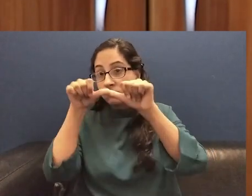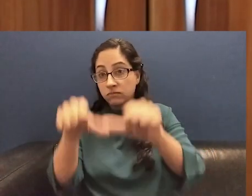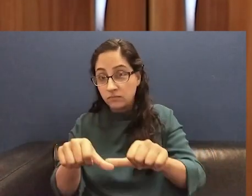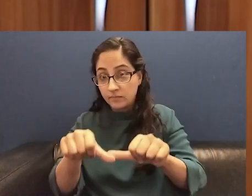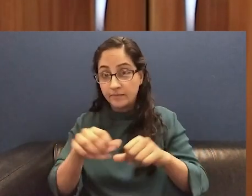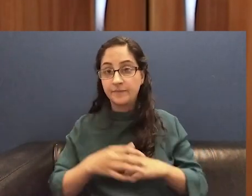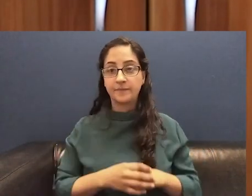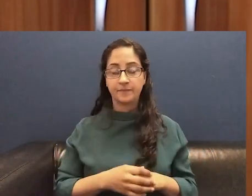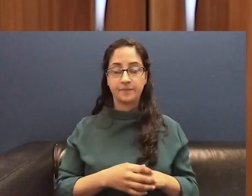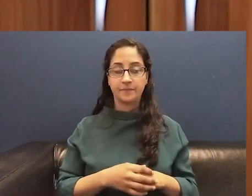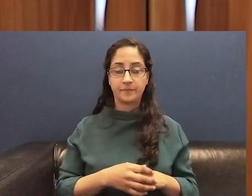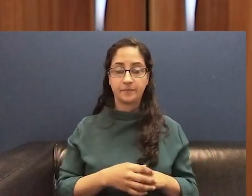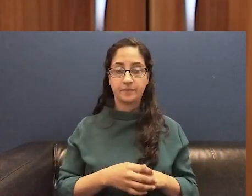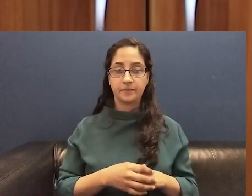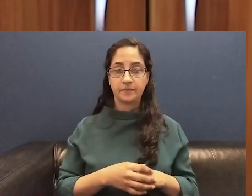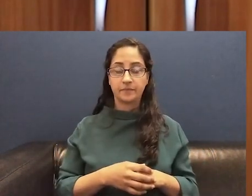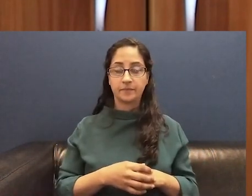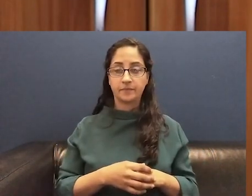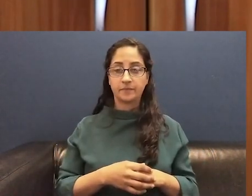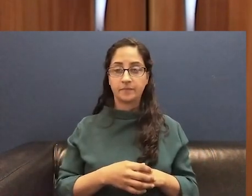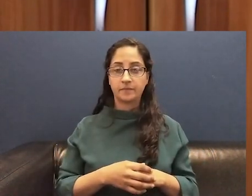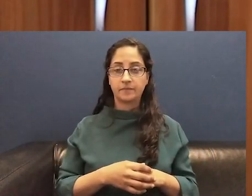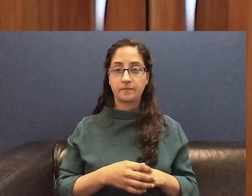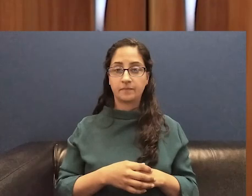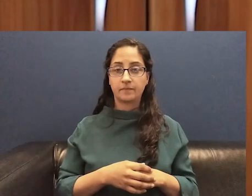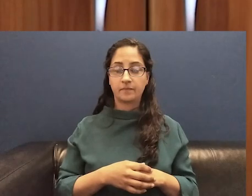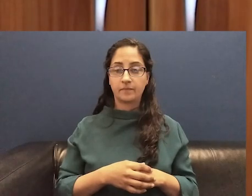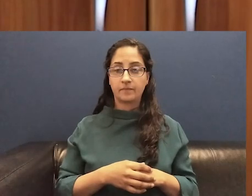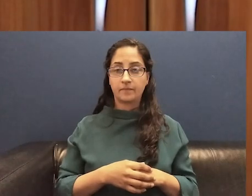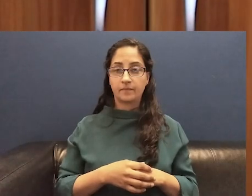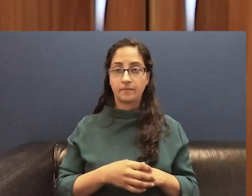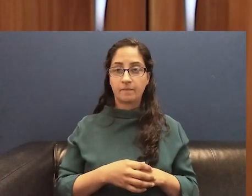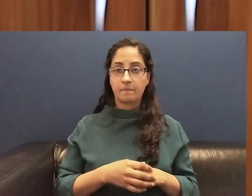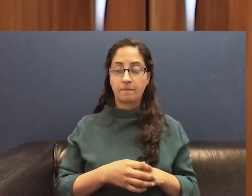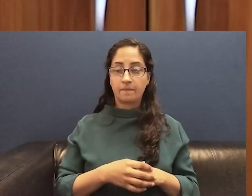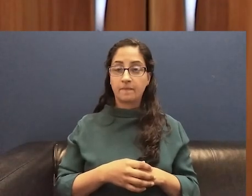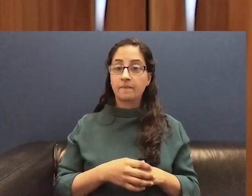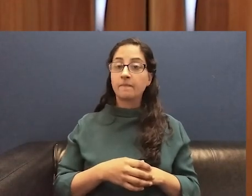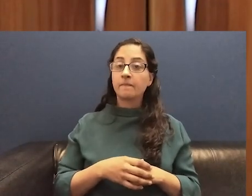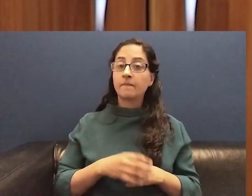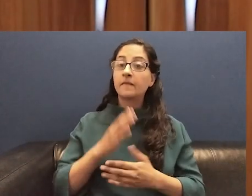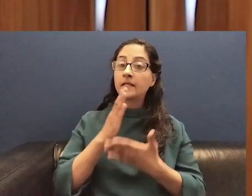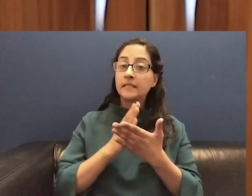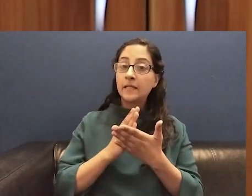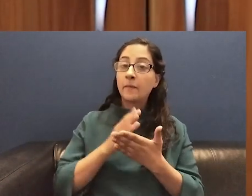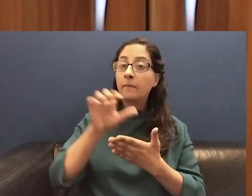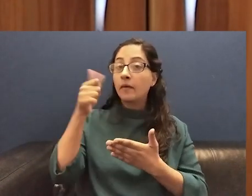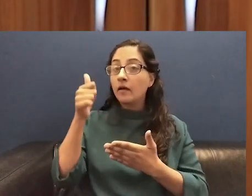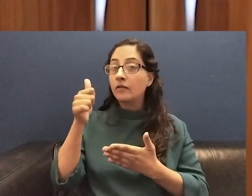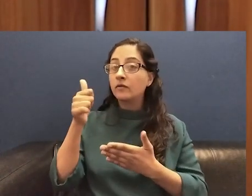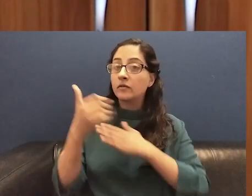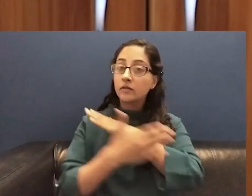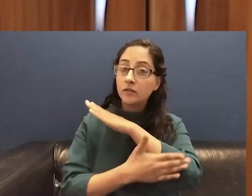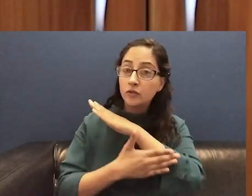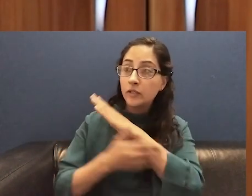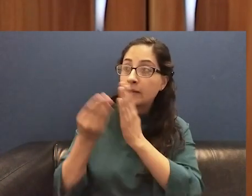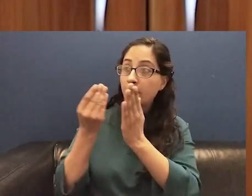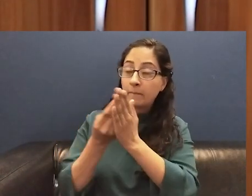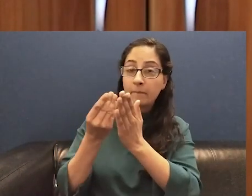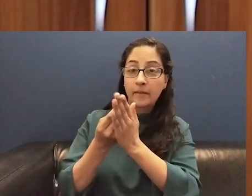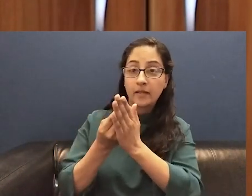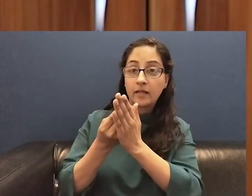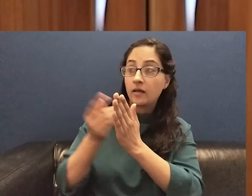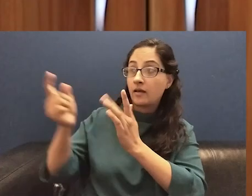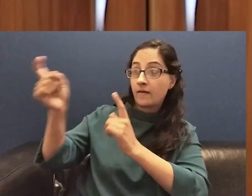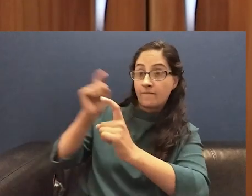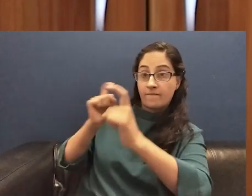donors in international communities fund to Afghanistan was also frozen. So these were